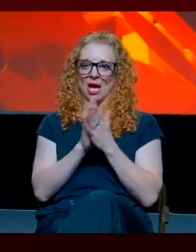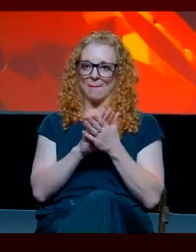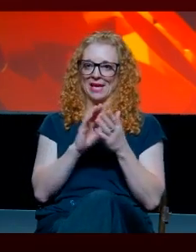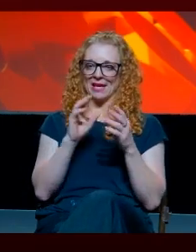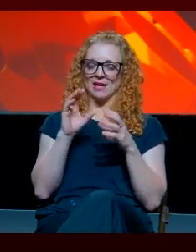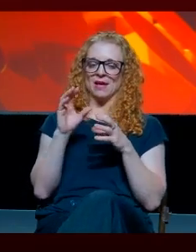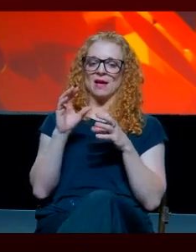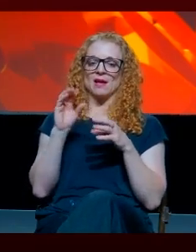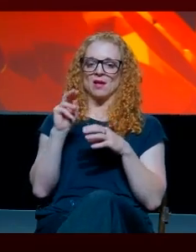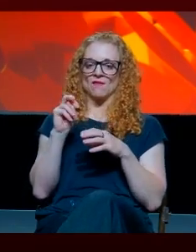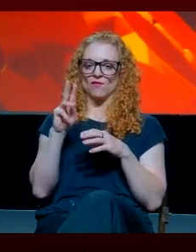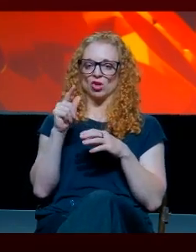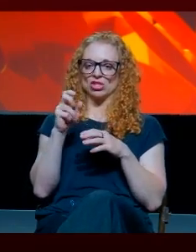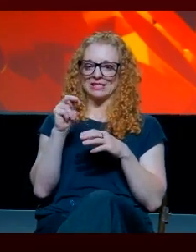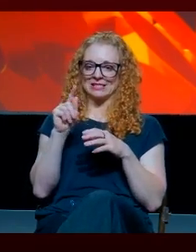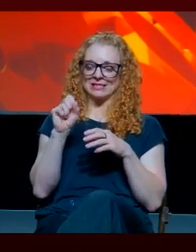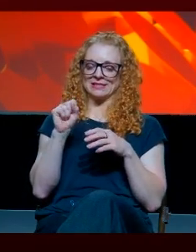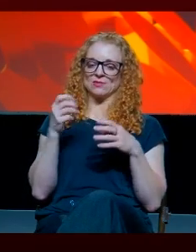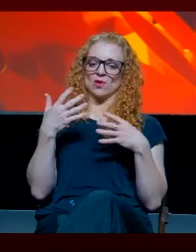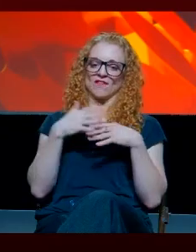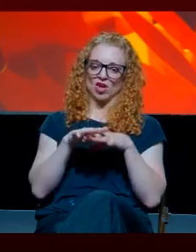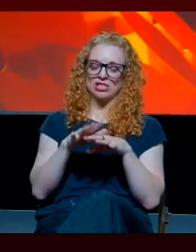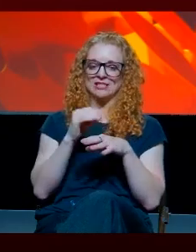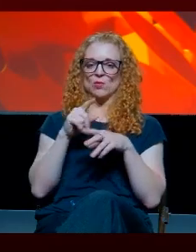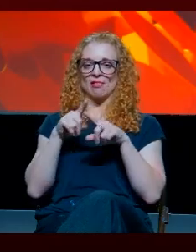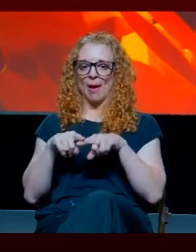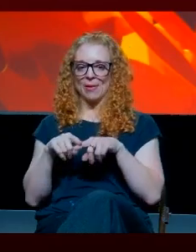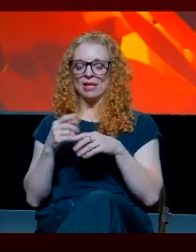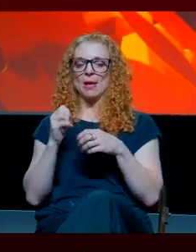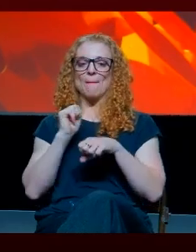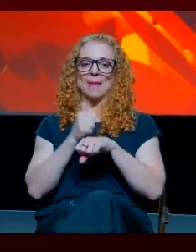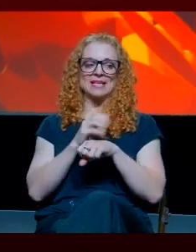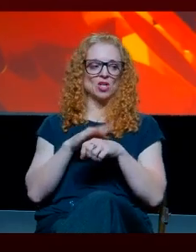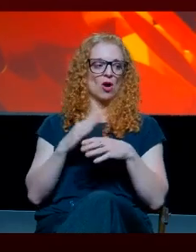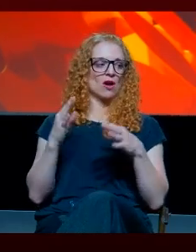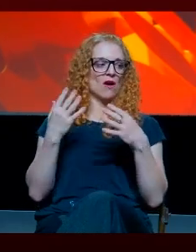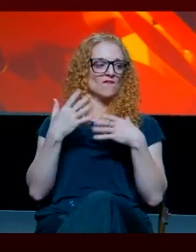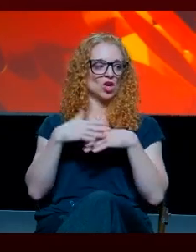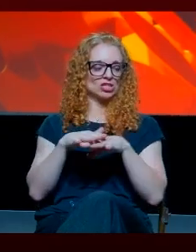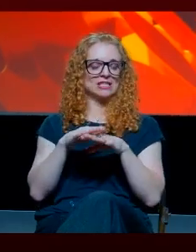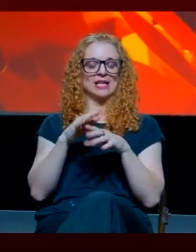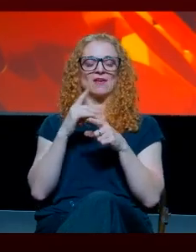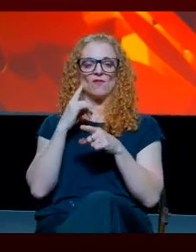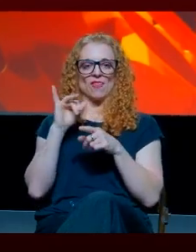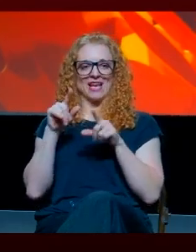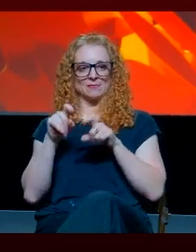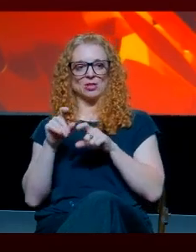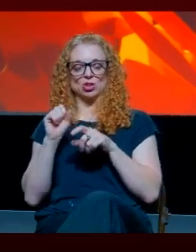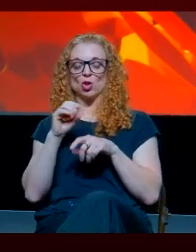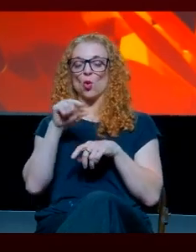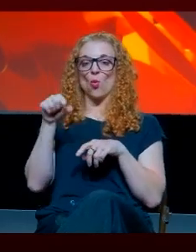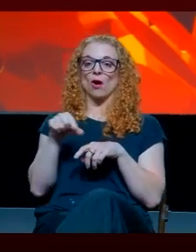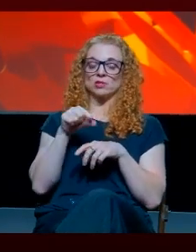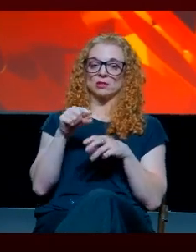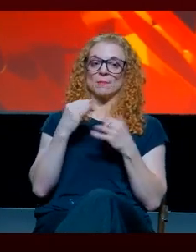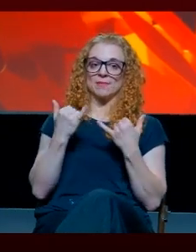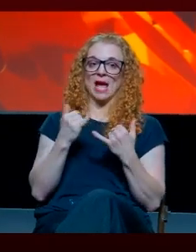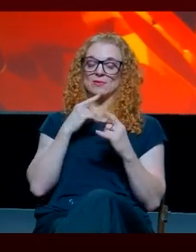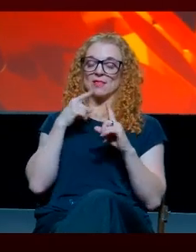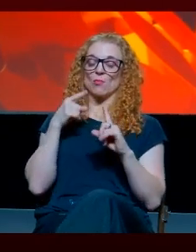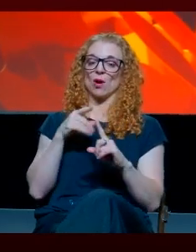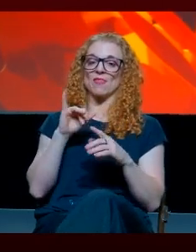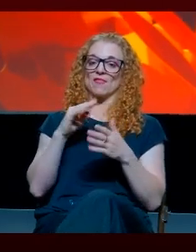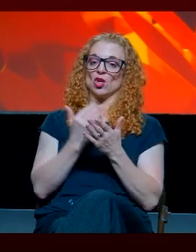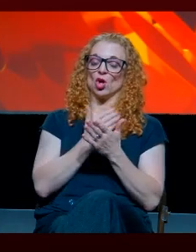convergence. They're doing convergence, reliability, based on converging to an experiment. So quantum is at the point that the